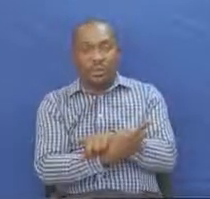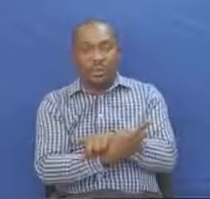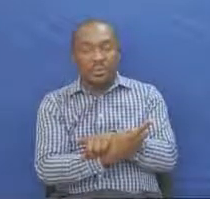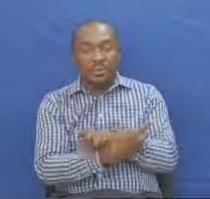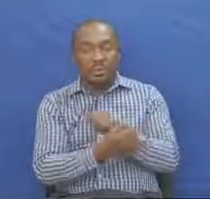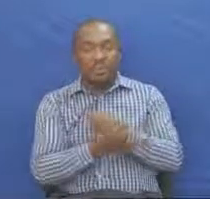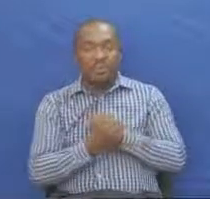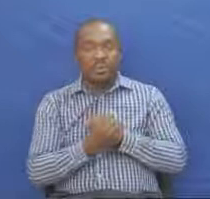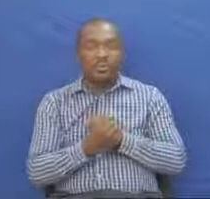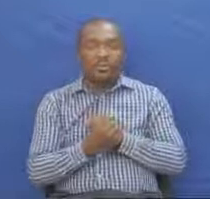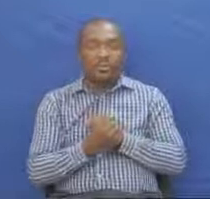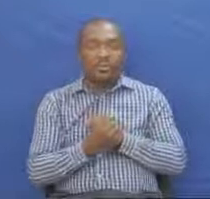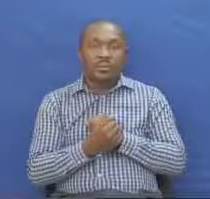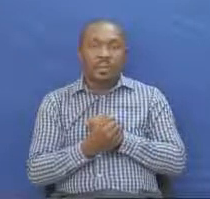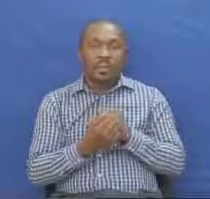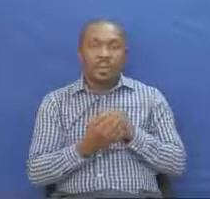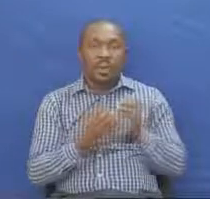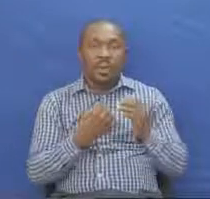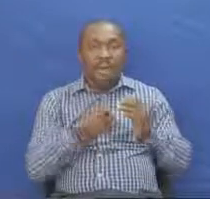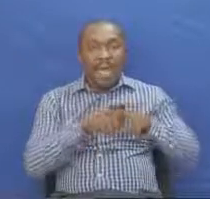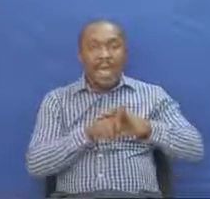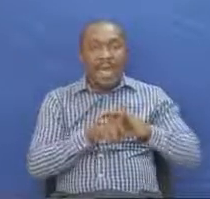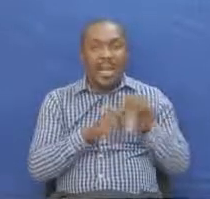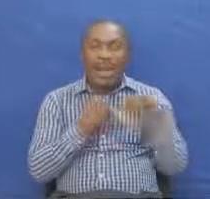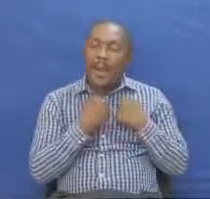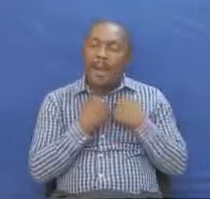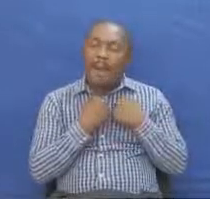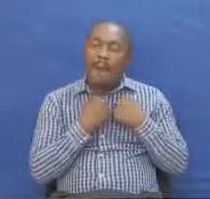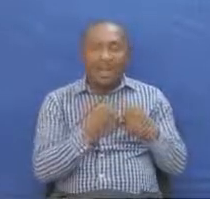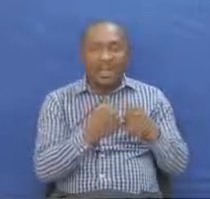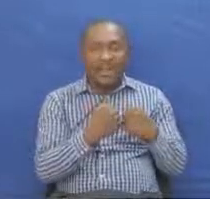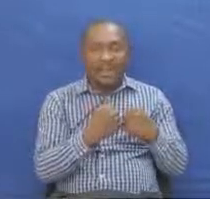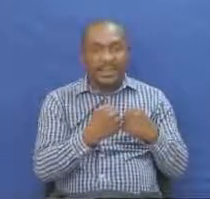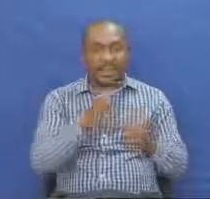Refers to the change in the complexity of an organism.